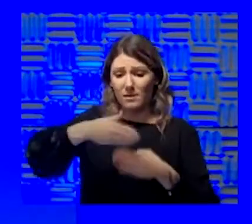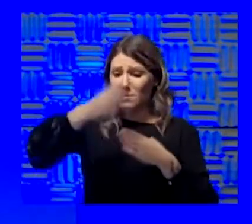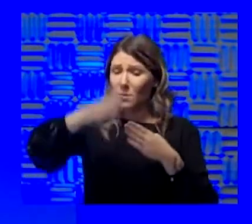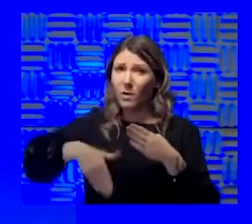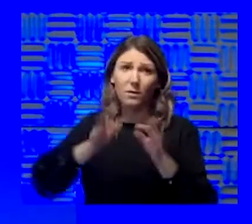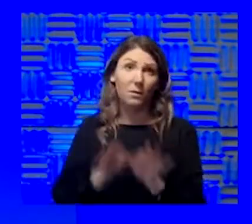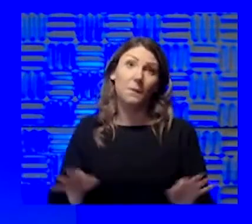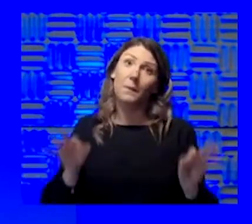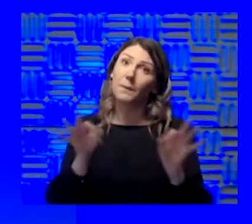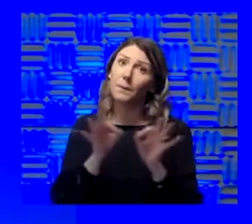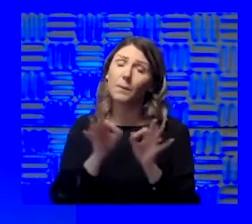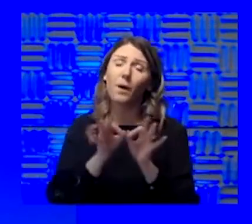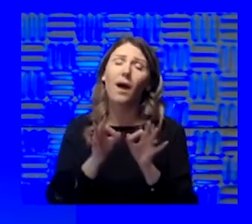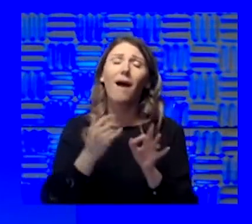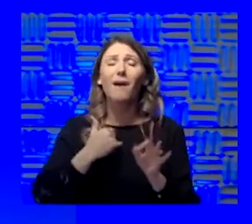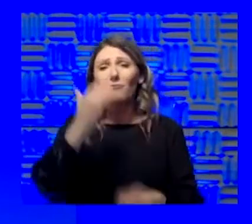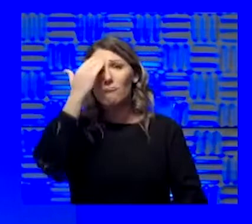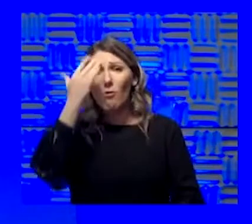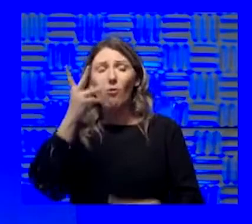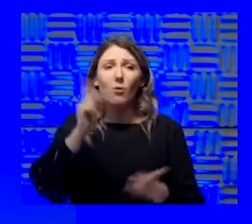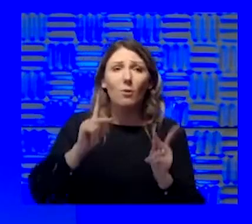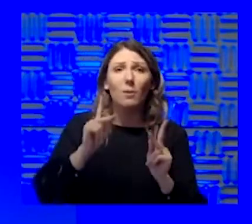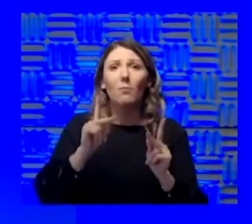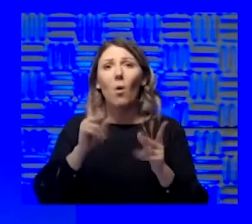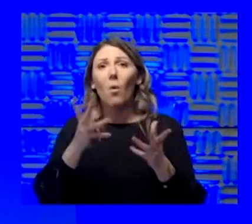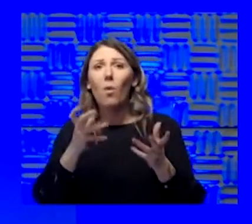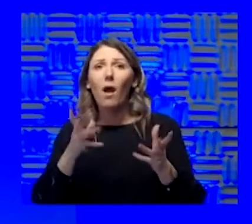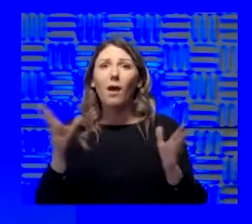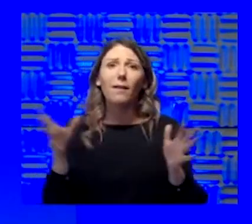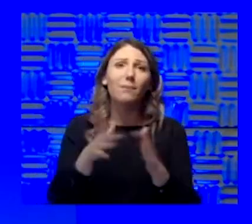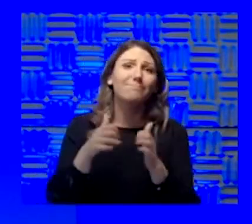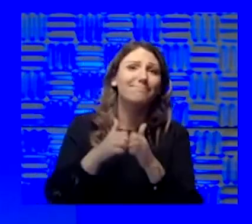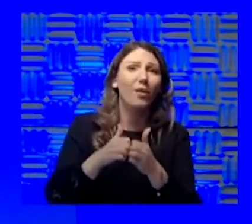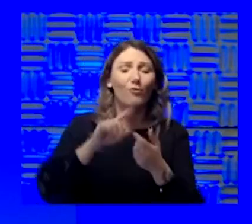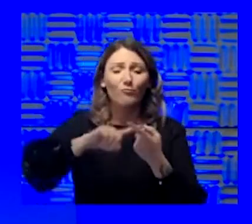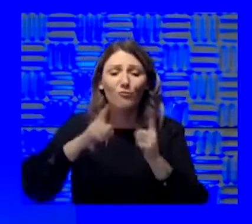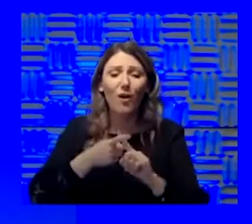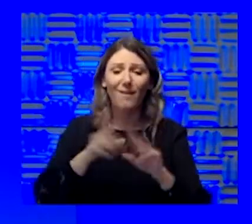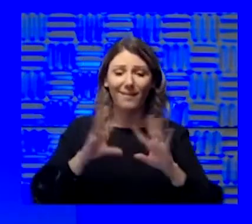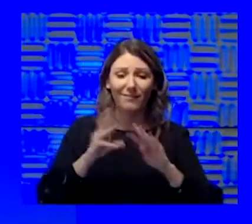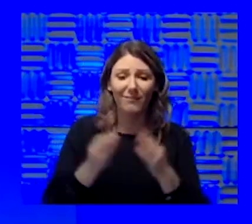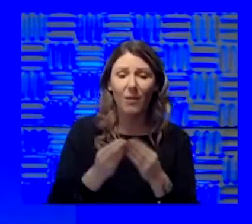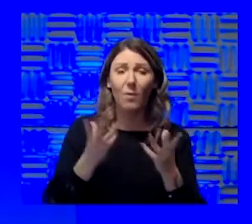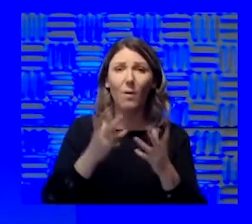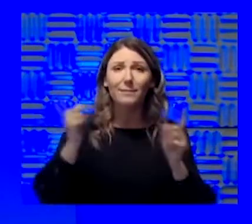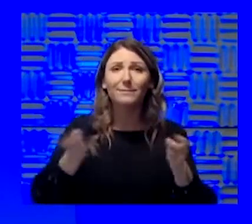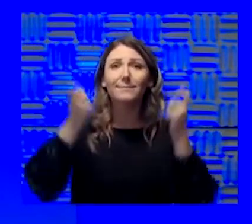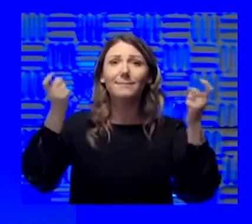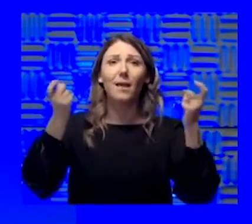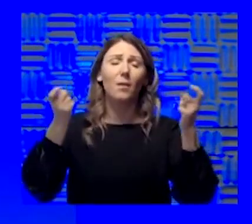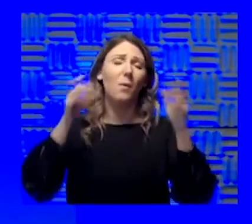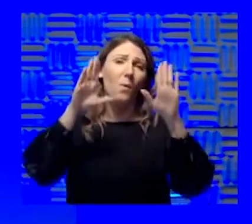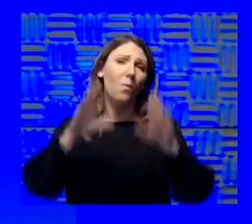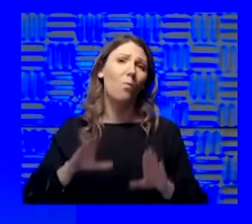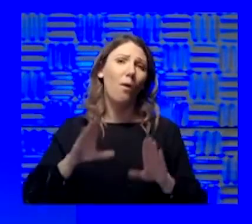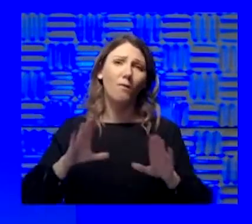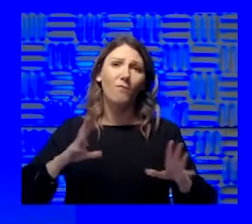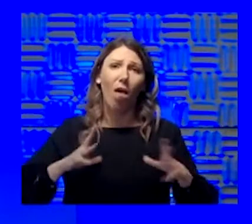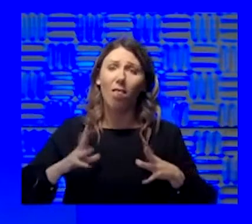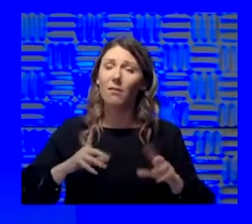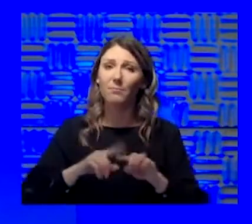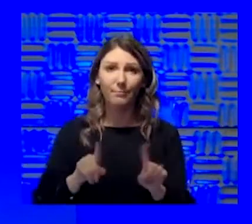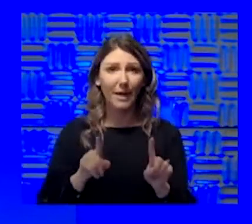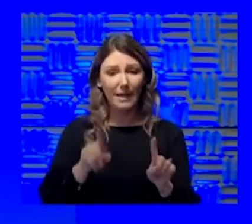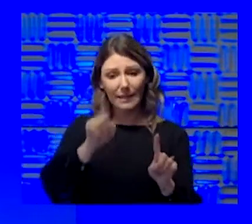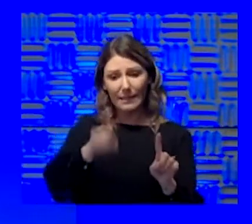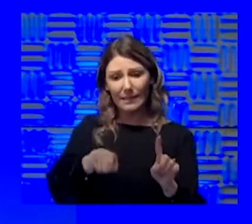crucial, because we do want to get together with friends. We do want to get together with family. We want to celebrate this great holiday. But we have